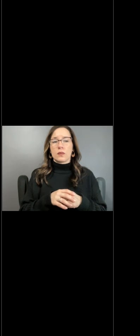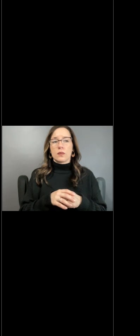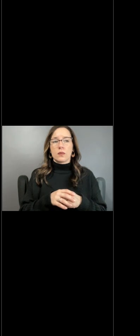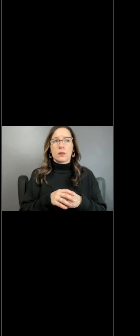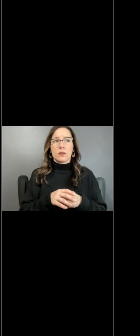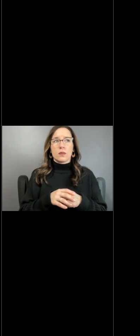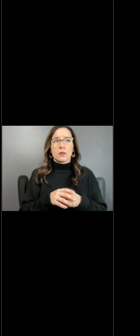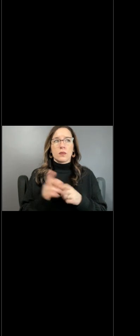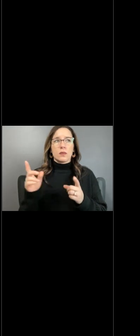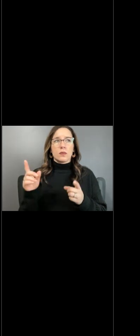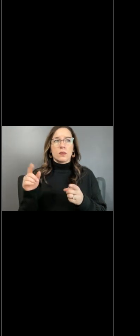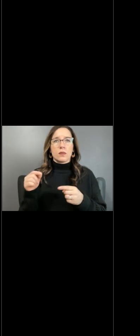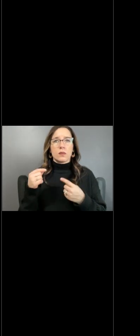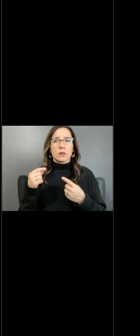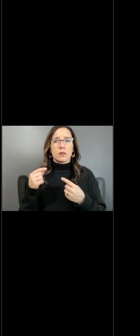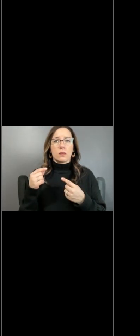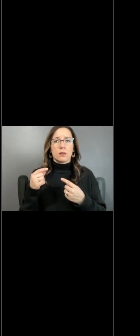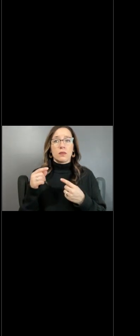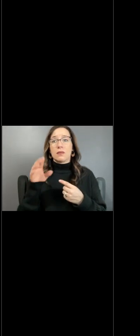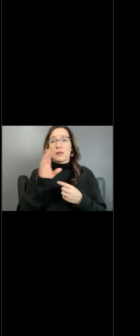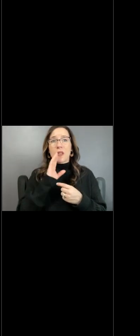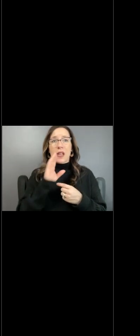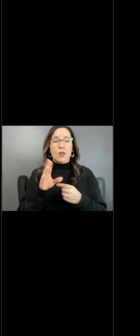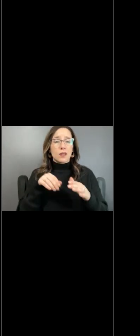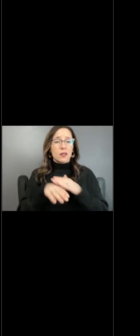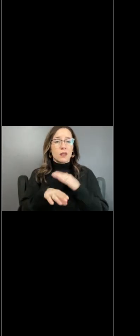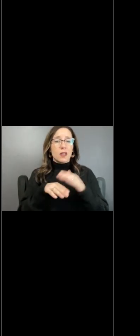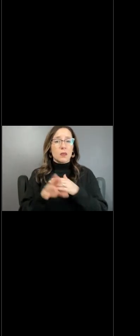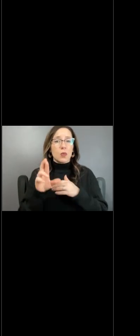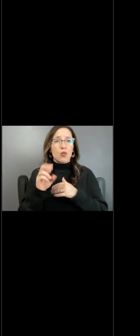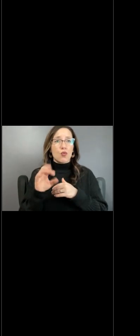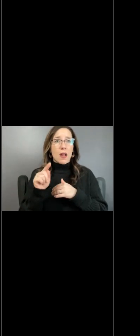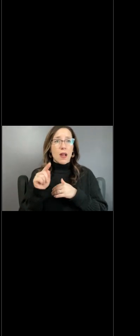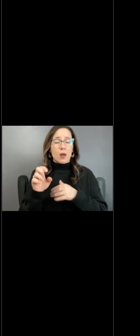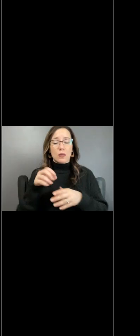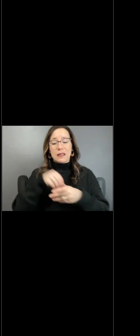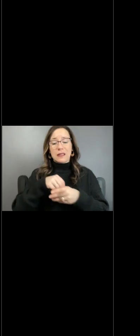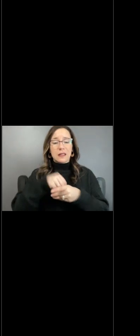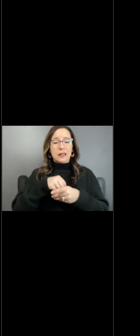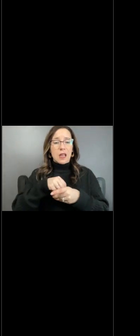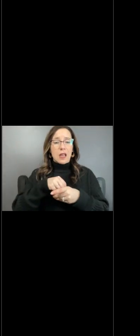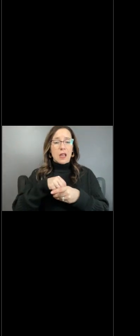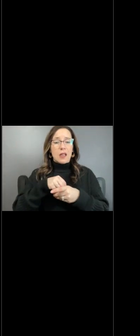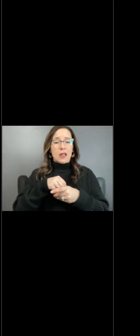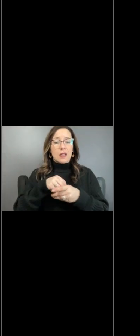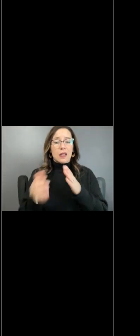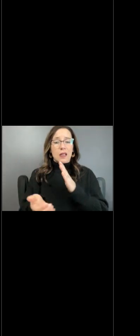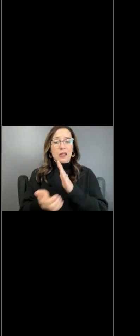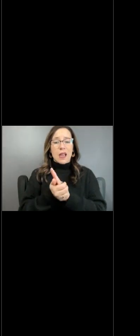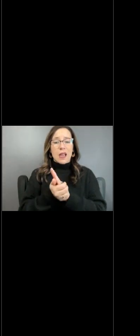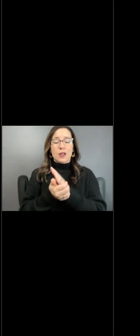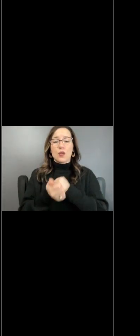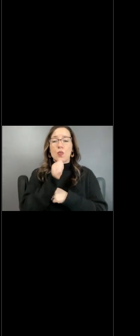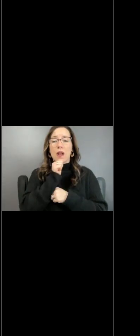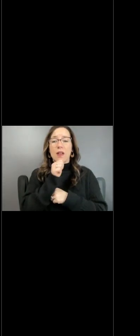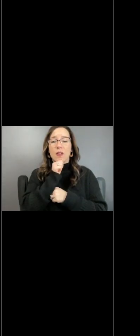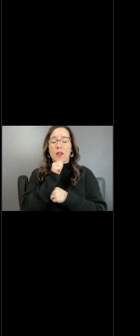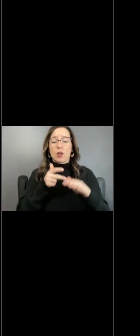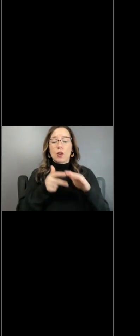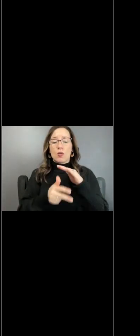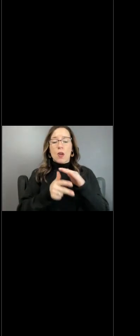a direct accessible route from inside an attached private garage to